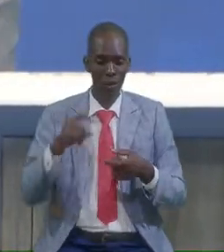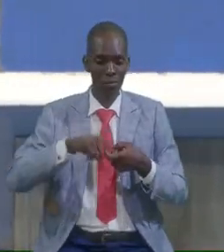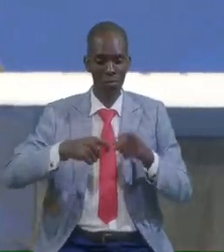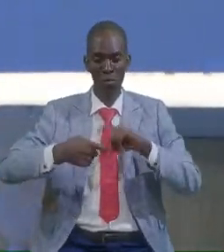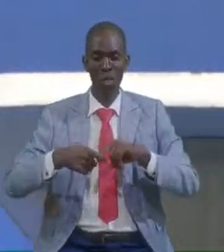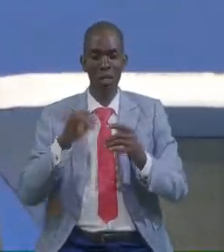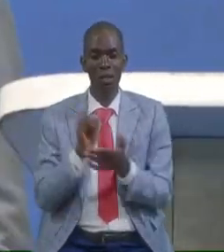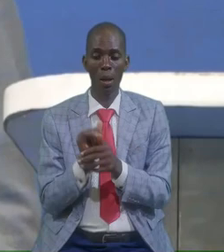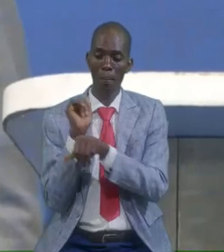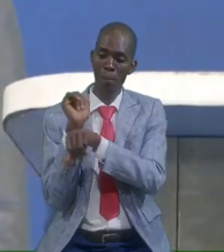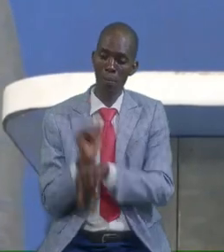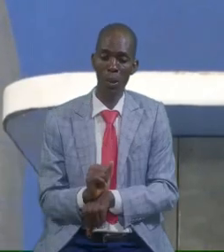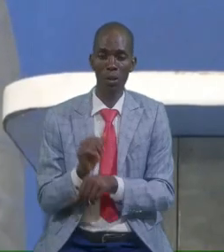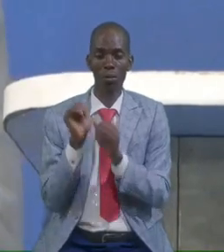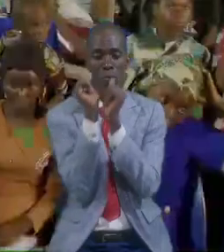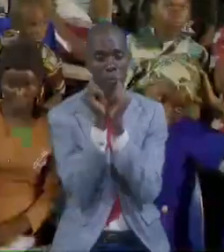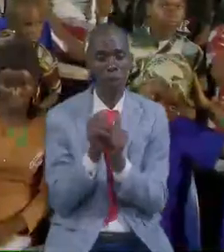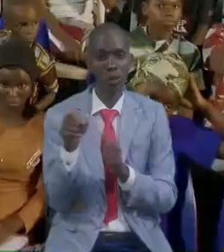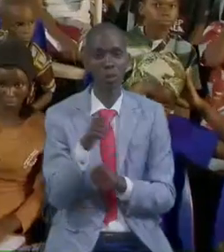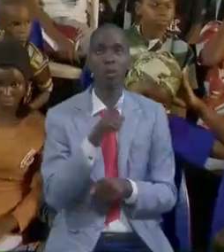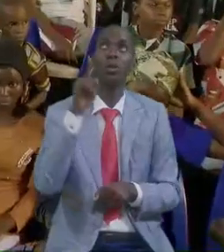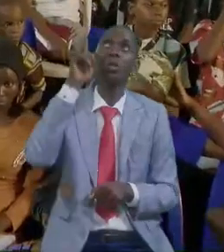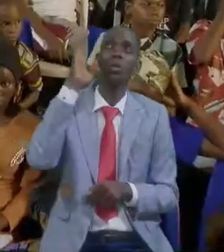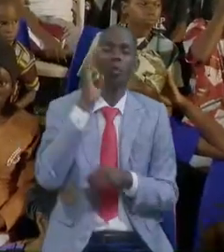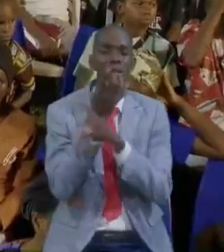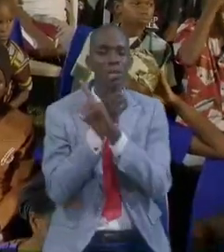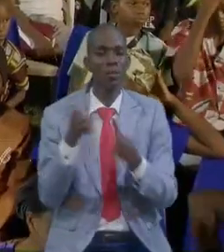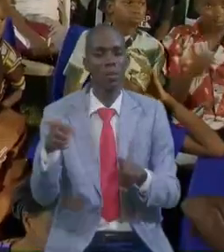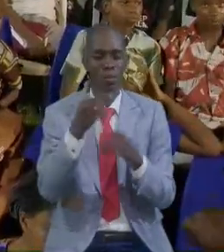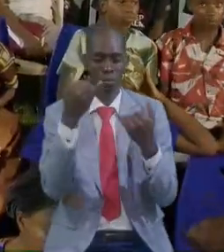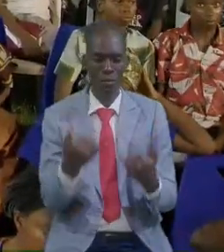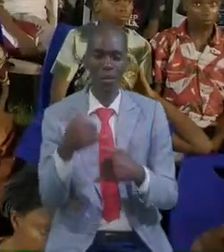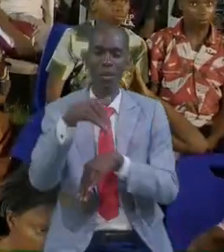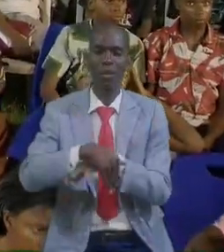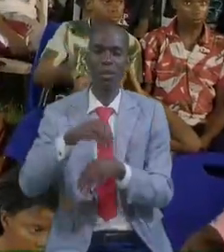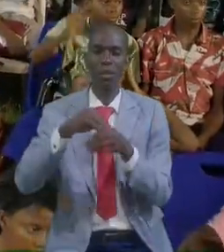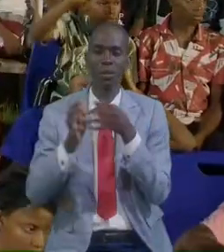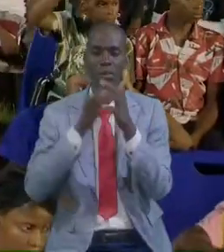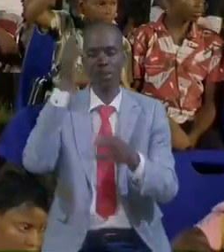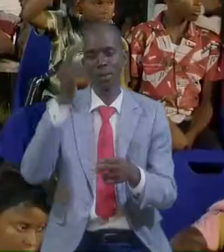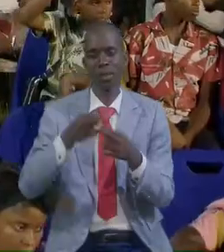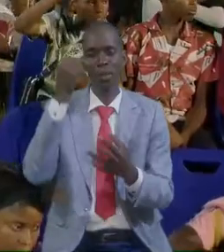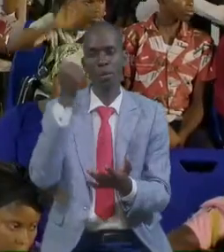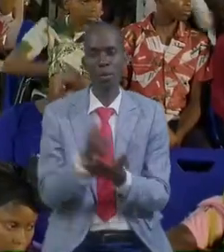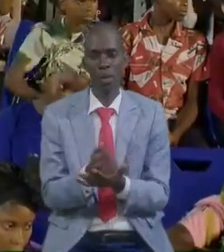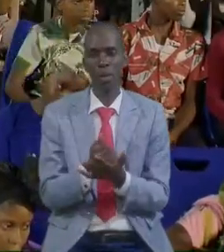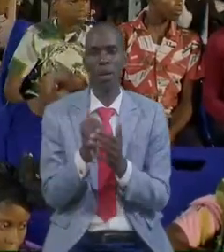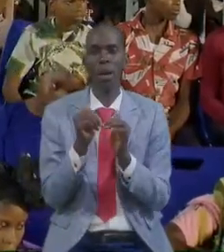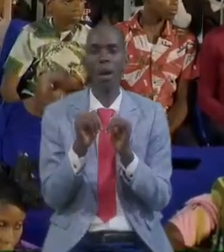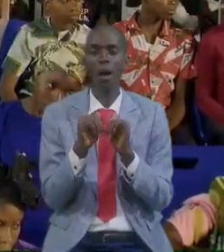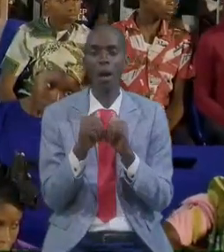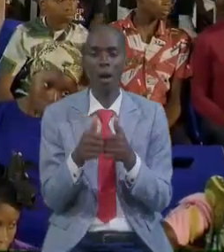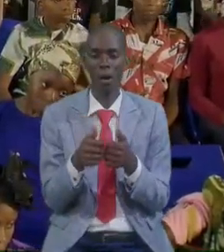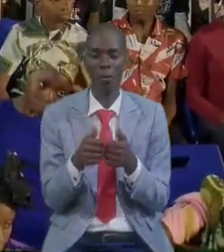you, it will deliver you tonight in Jesus' name. How?